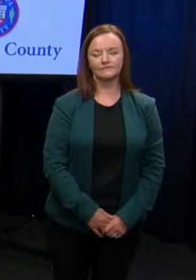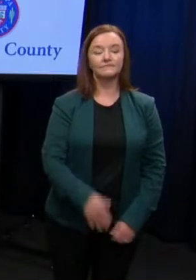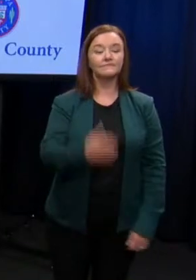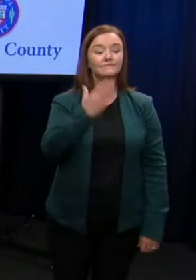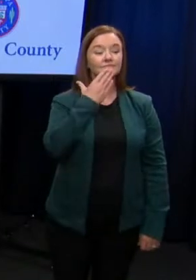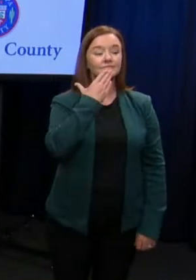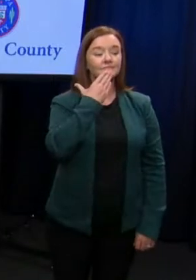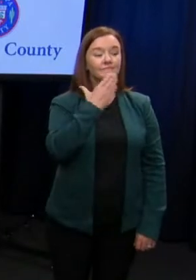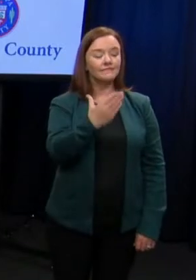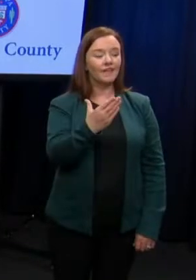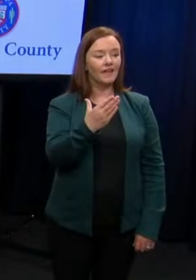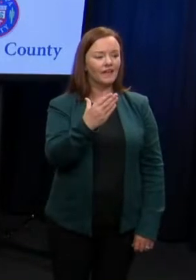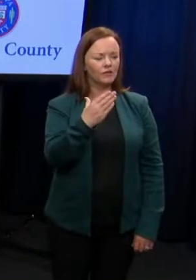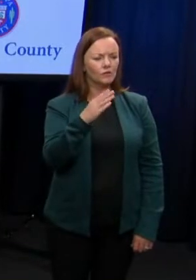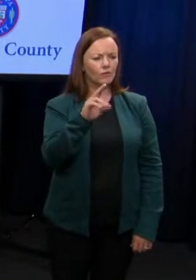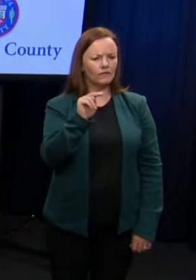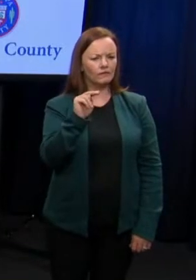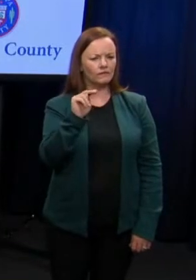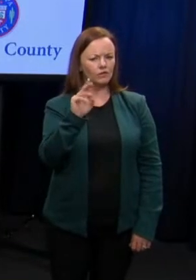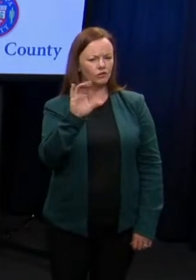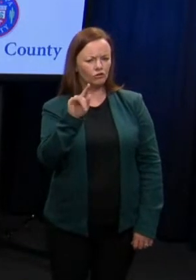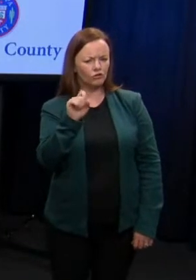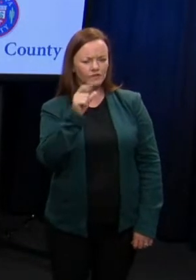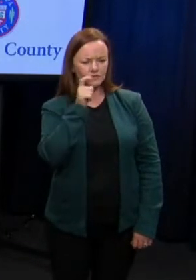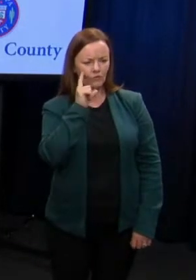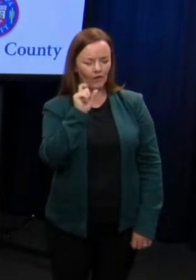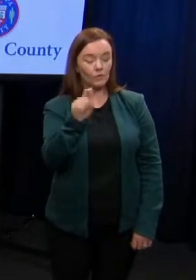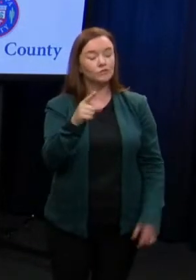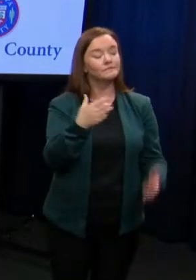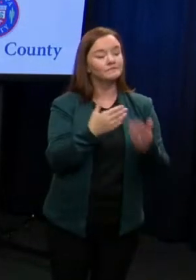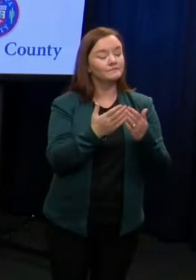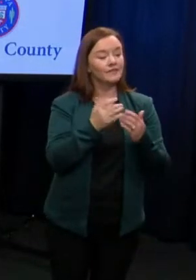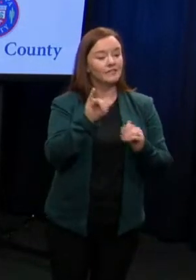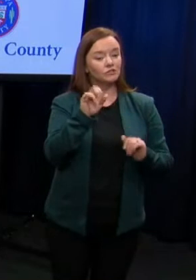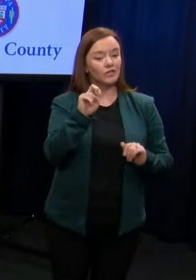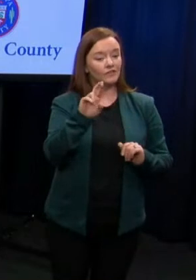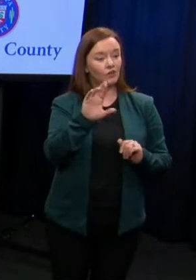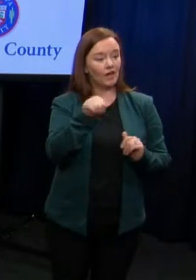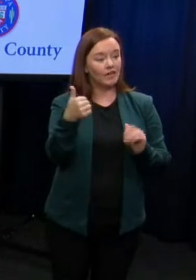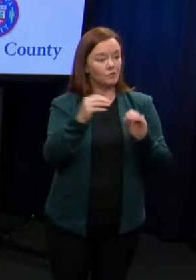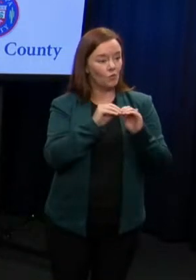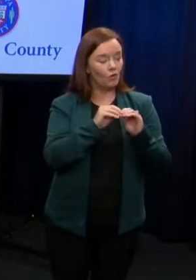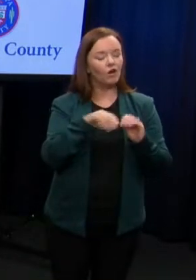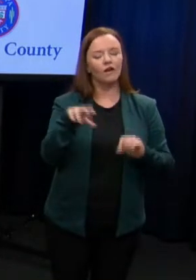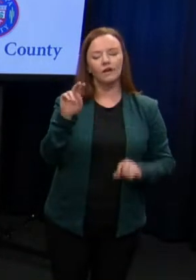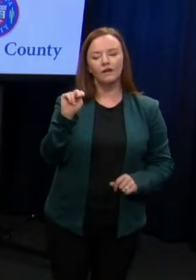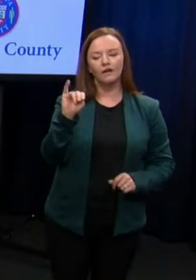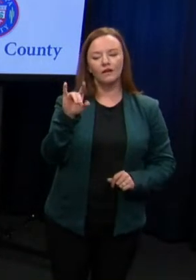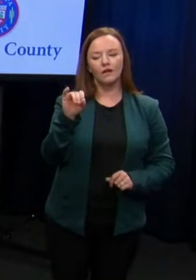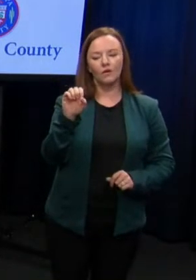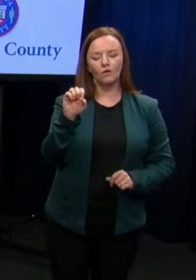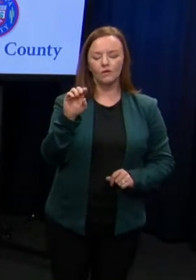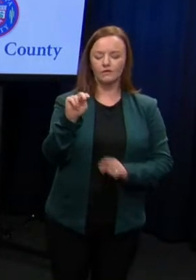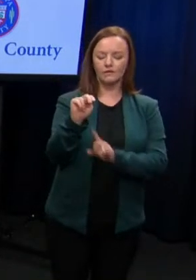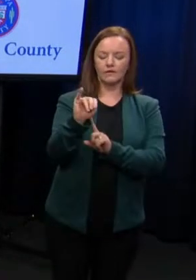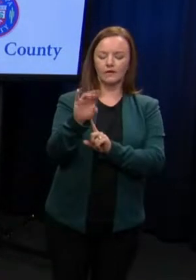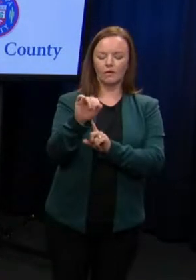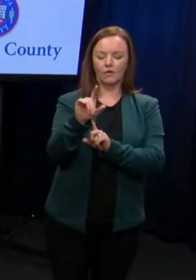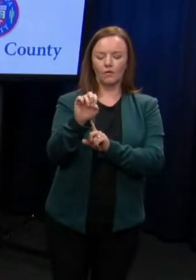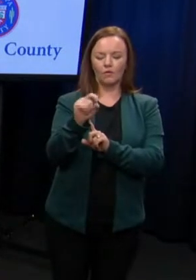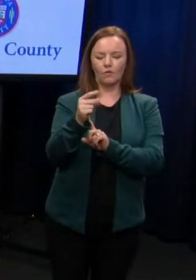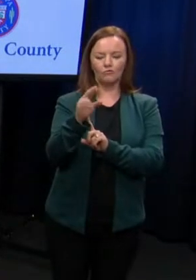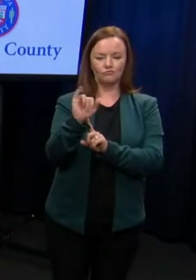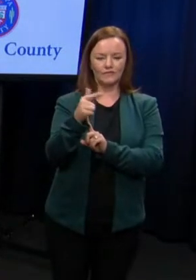Thank you, Nicholas Gervis, for that question. Jennifer, anybody else? Nicole Grigg has a follow-up question. Nicole, please unmute your